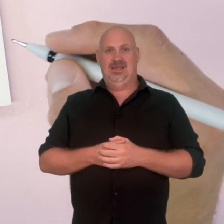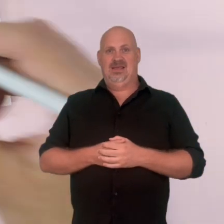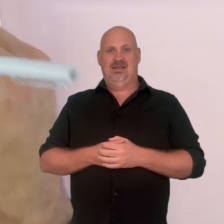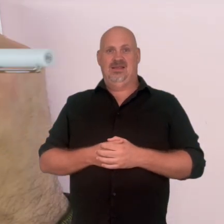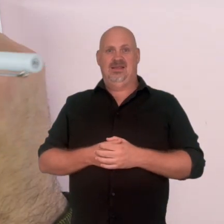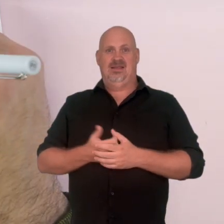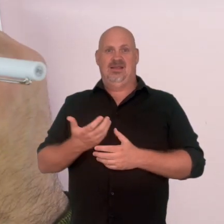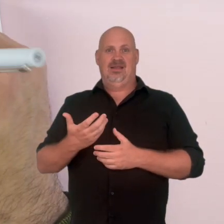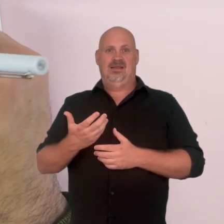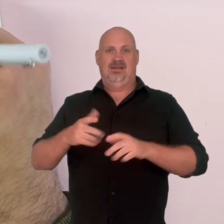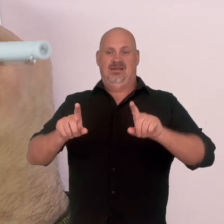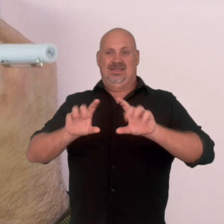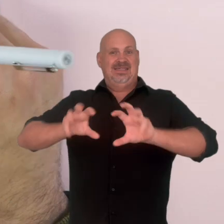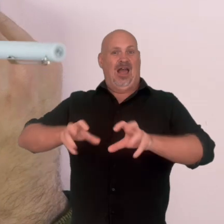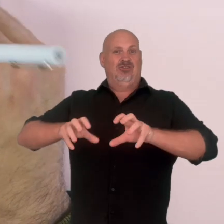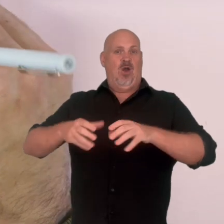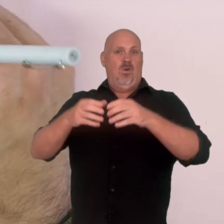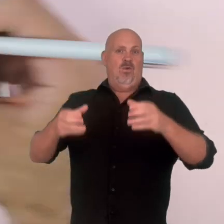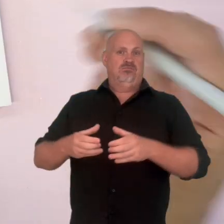and stereo.